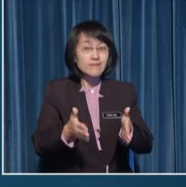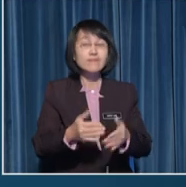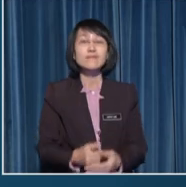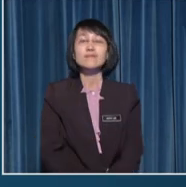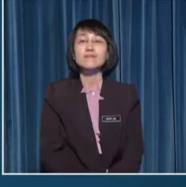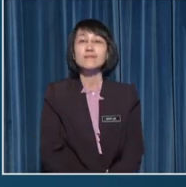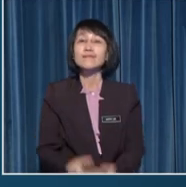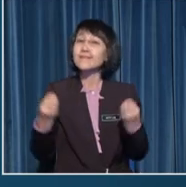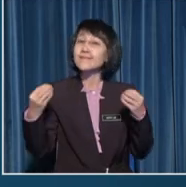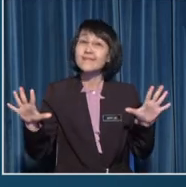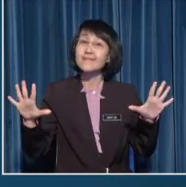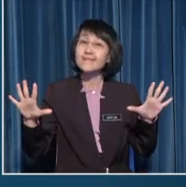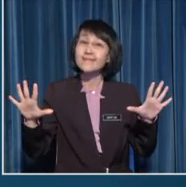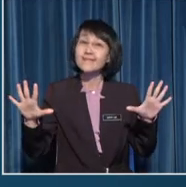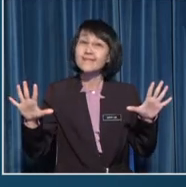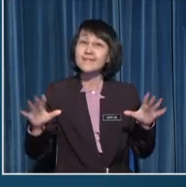Done!